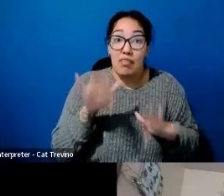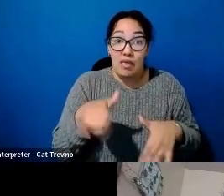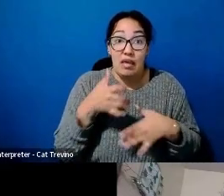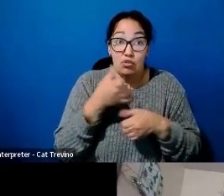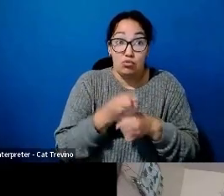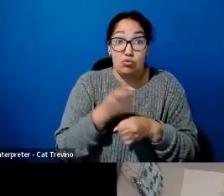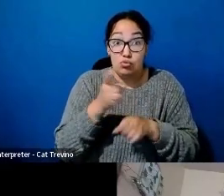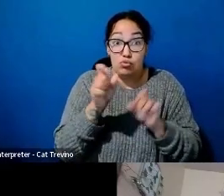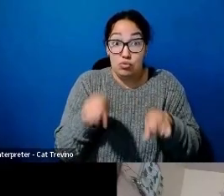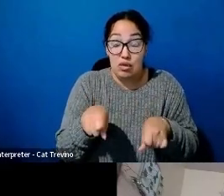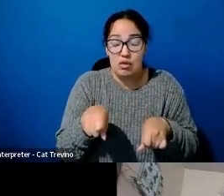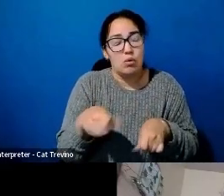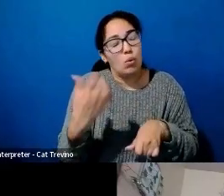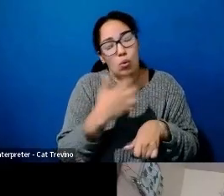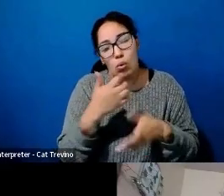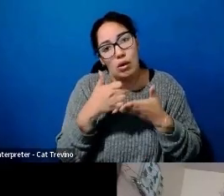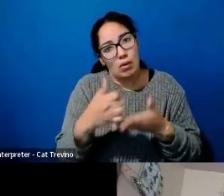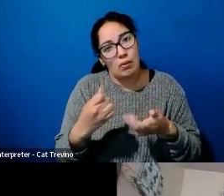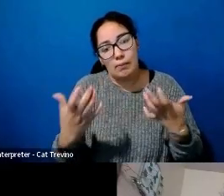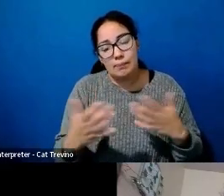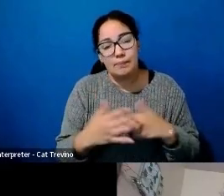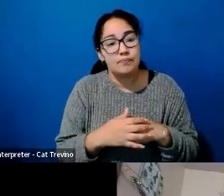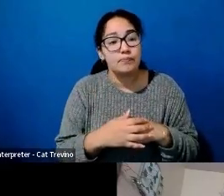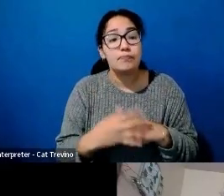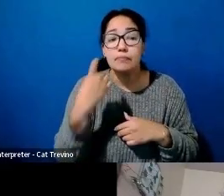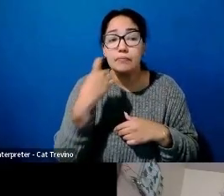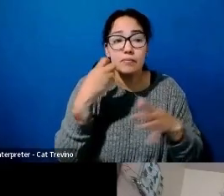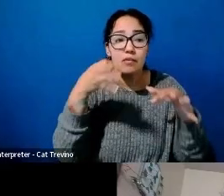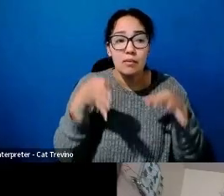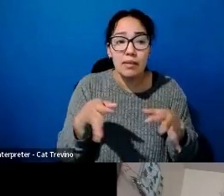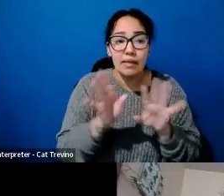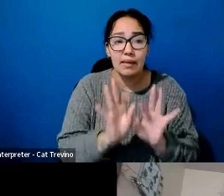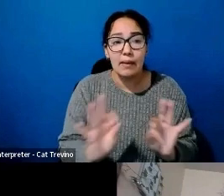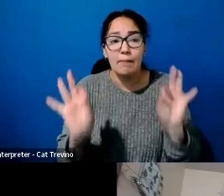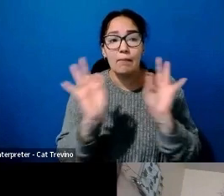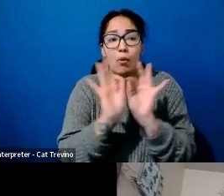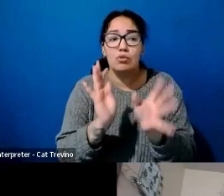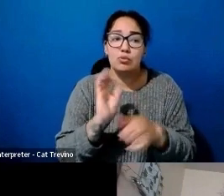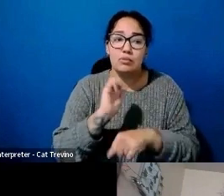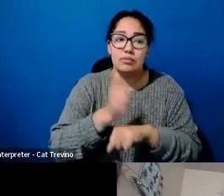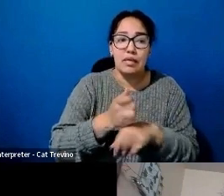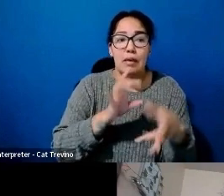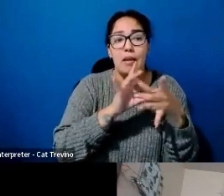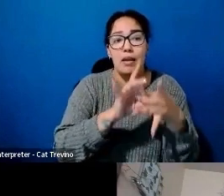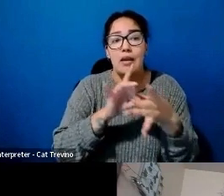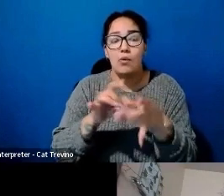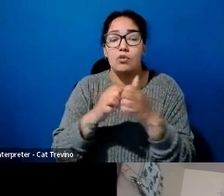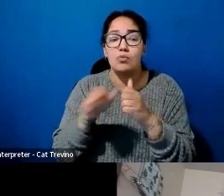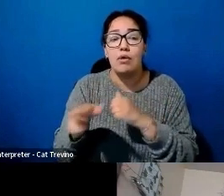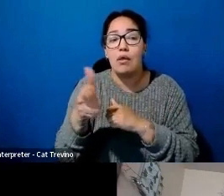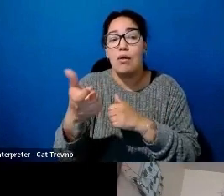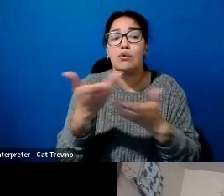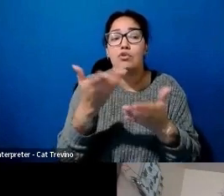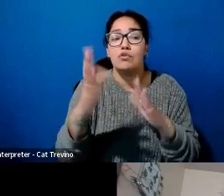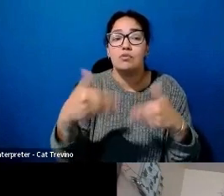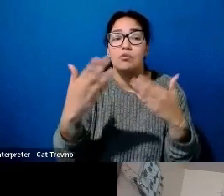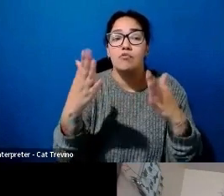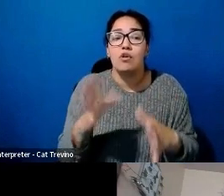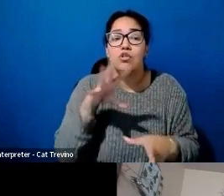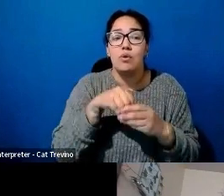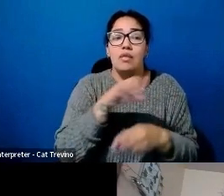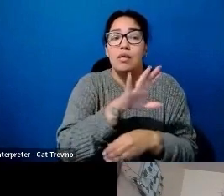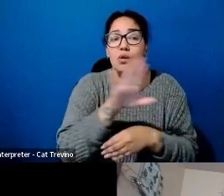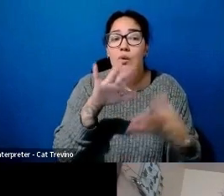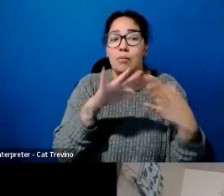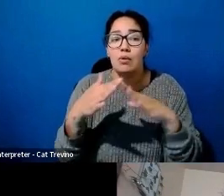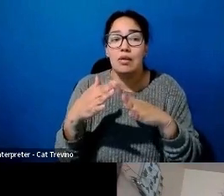them. And I just talked about how important it is to build networks with other service providers in your community. If